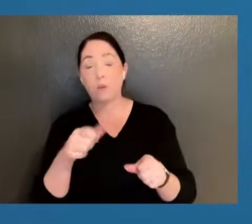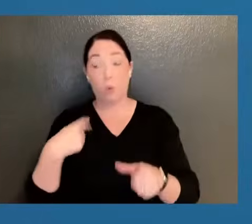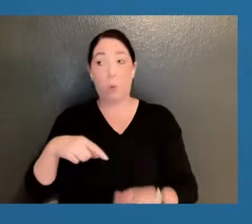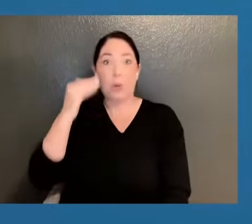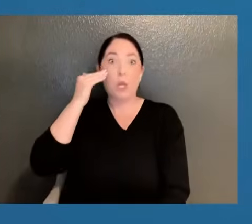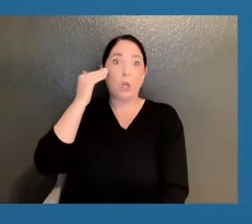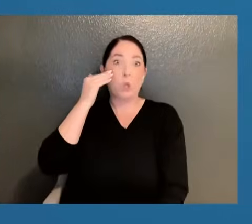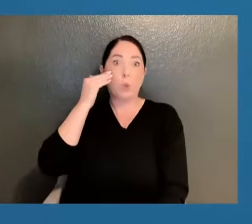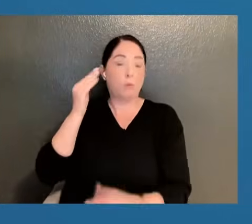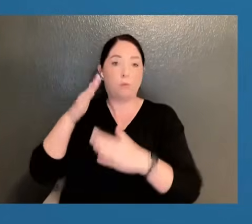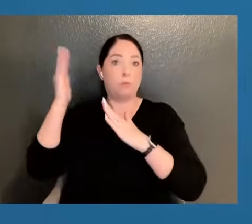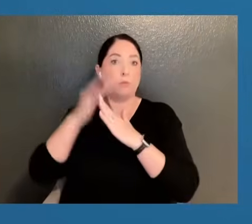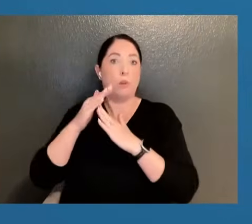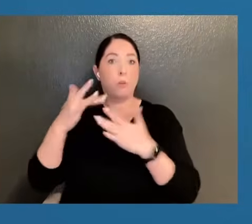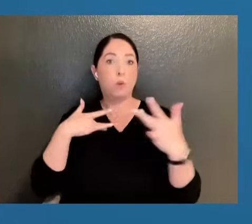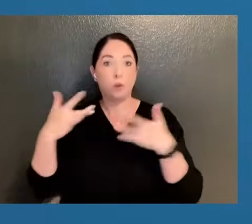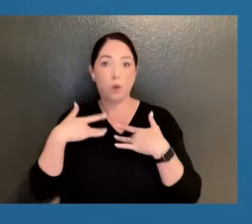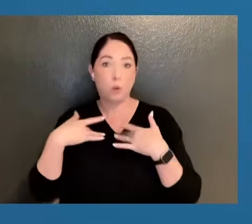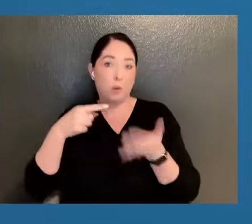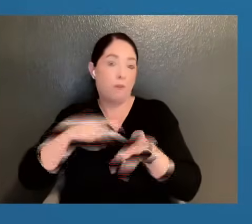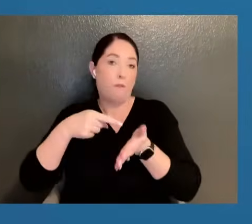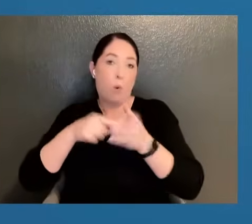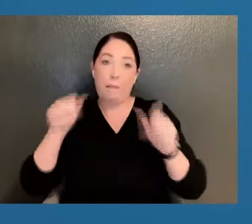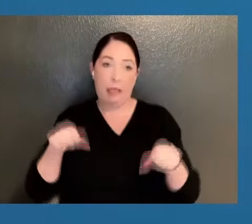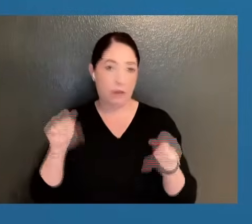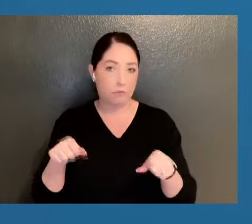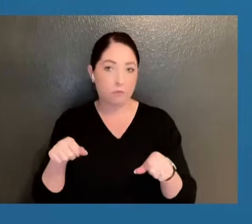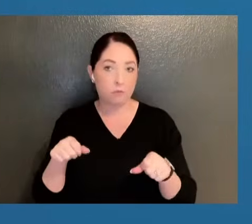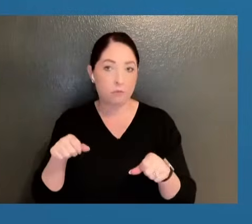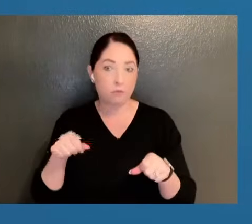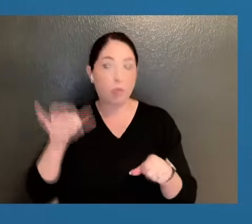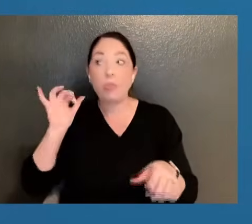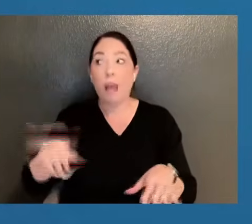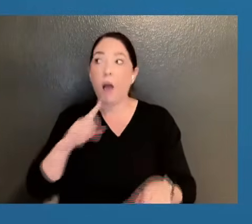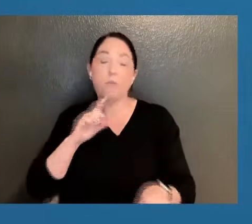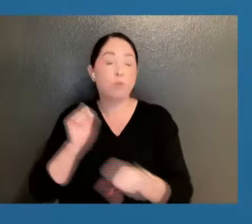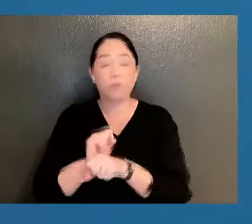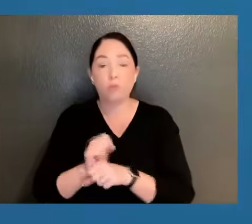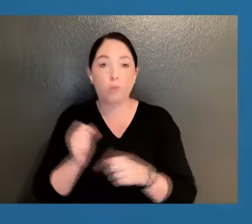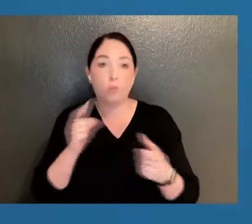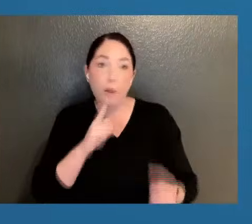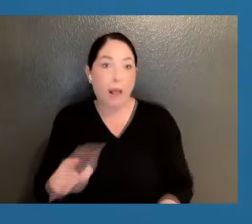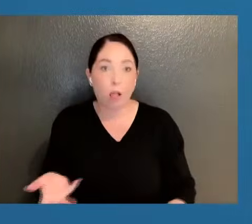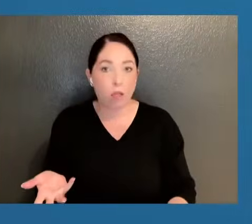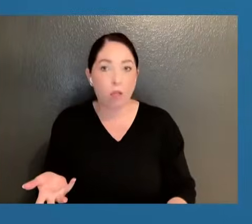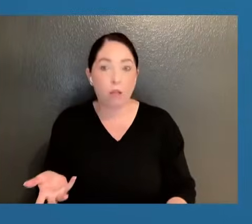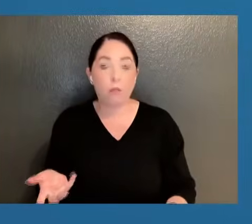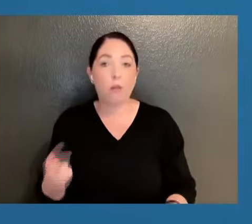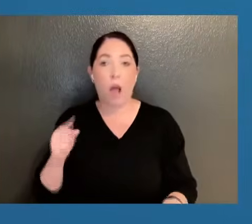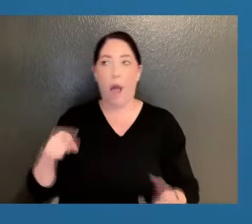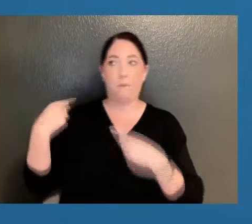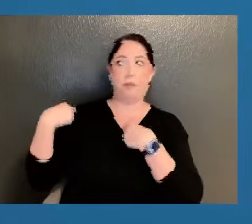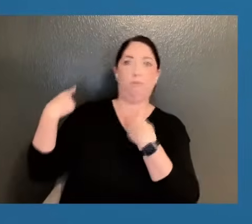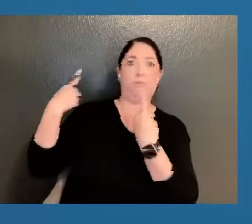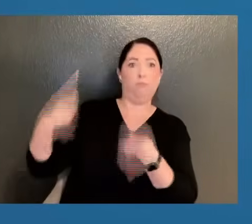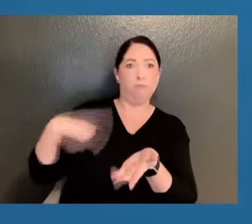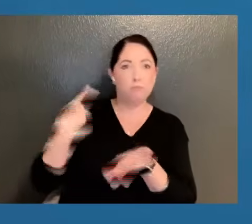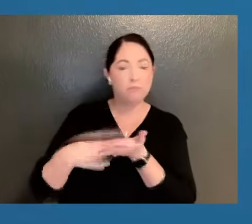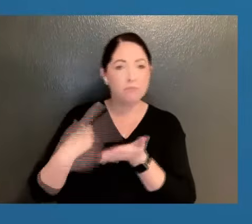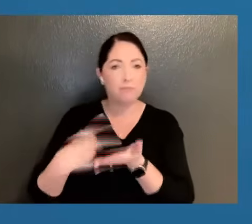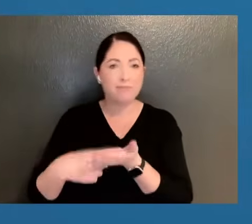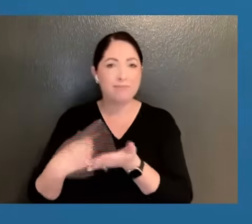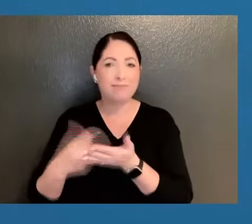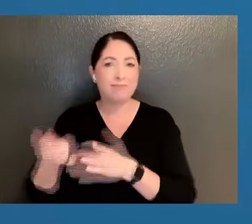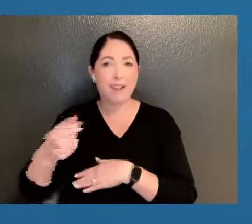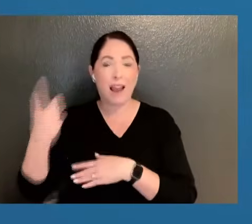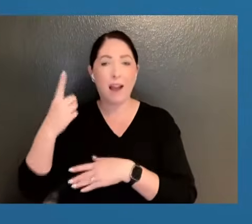in our state was affordability. That was real. That's something I've been talking about a lot longer than anybody who just got elected a year